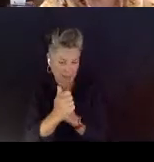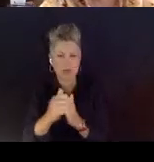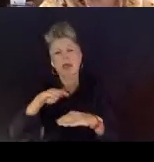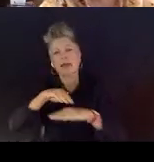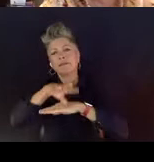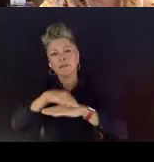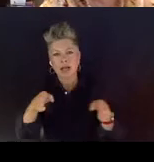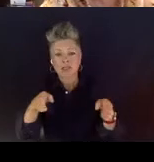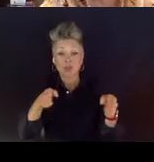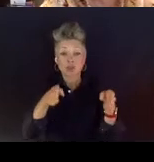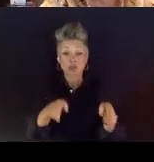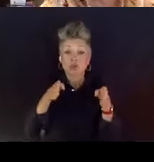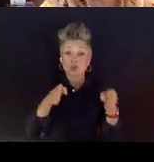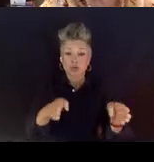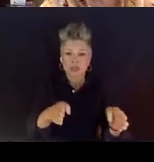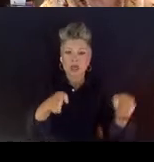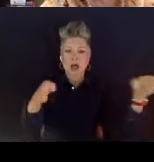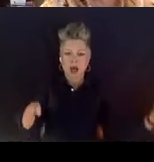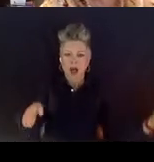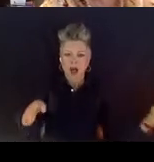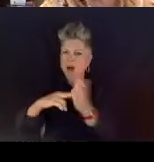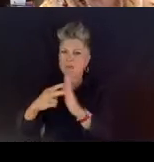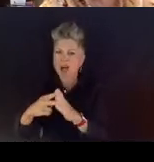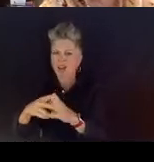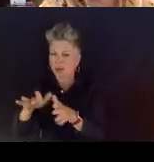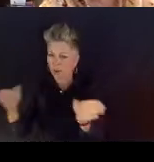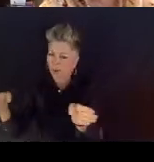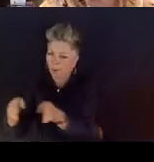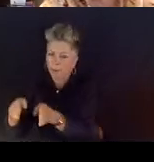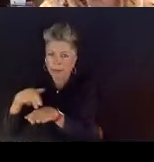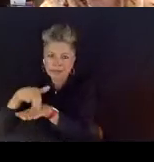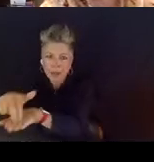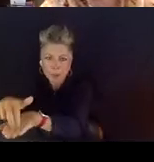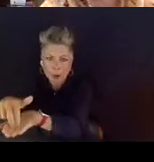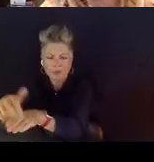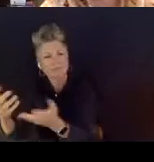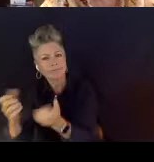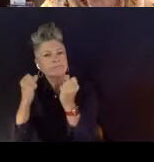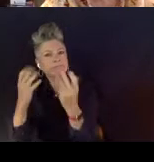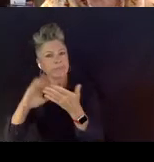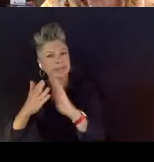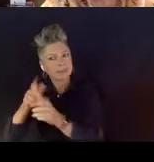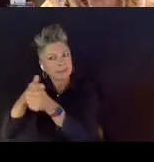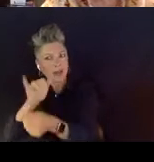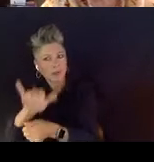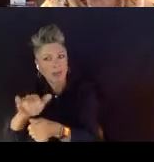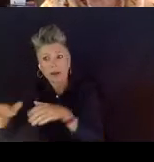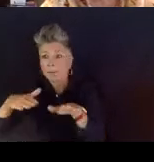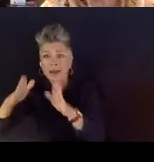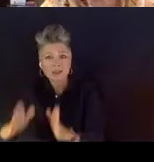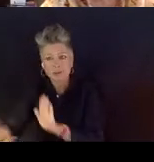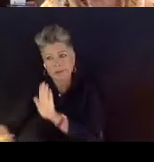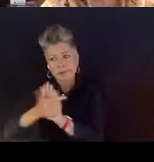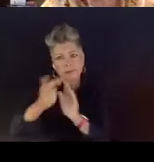at the expense of sidewalks. And multiple cities did so. Pedestrians were banned from streets to make room